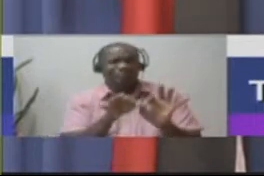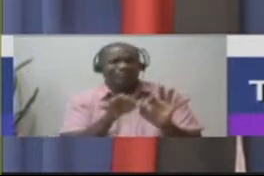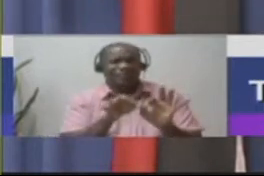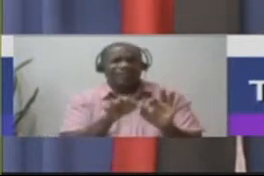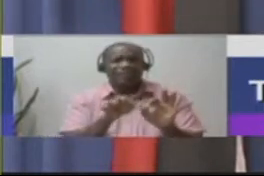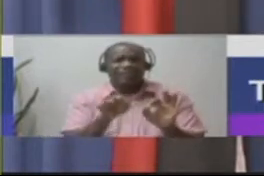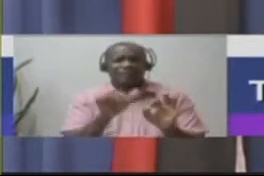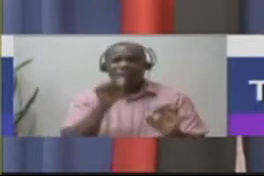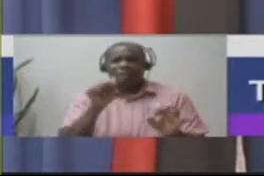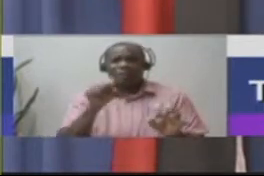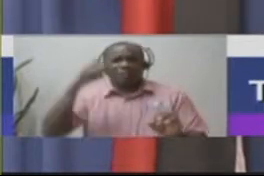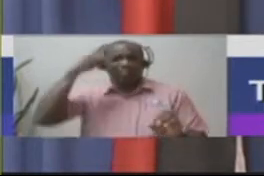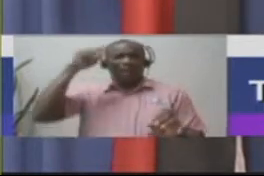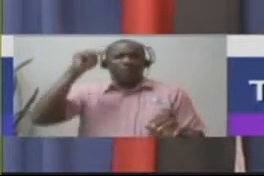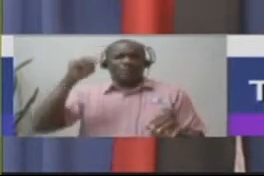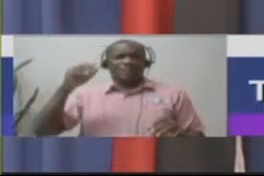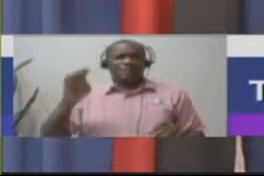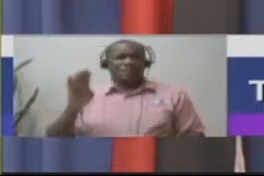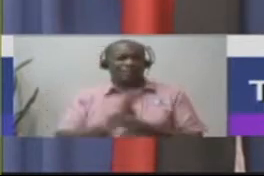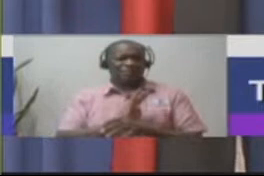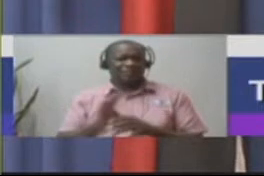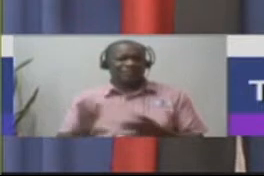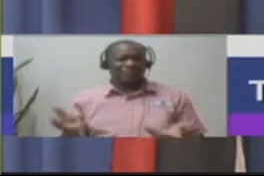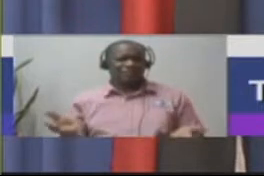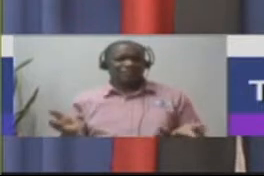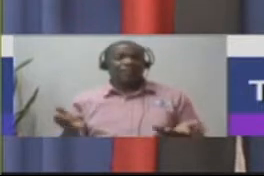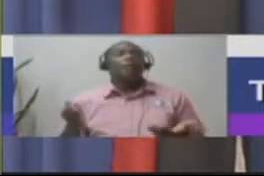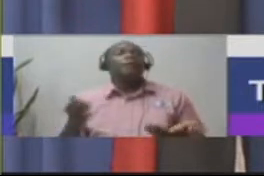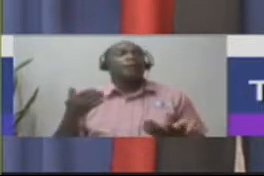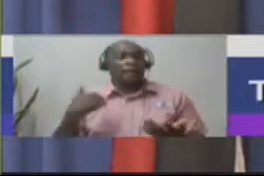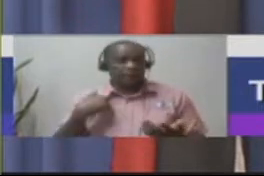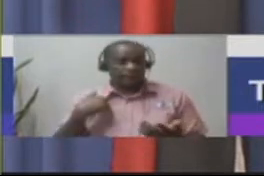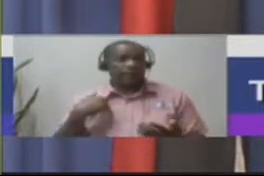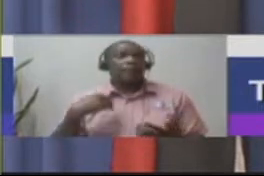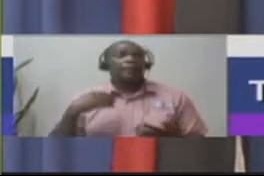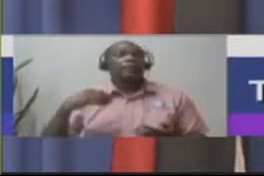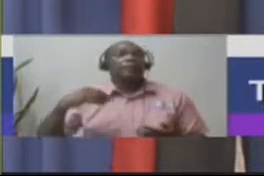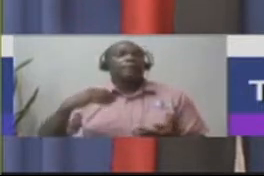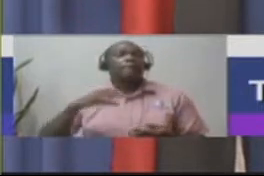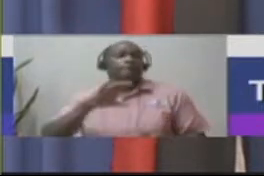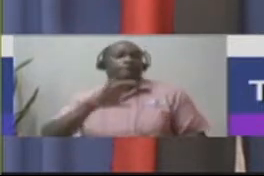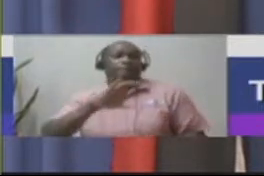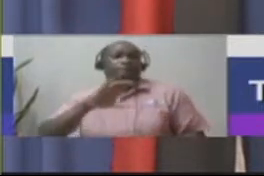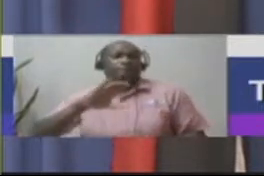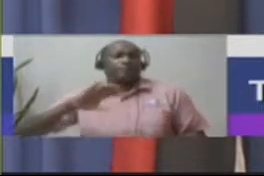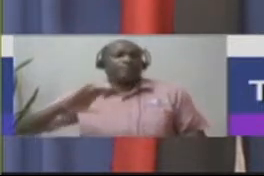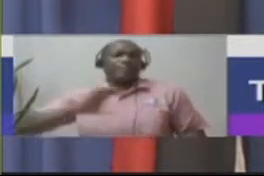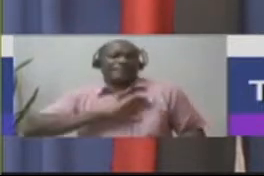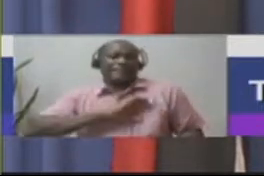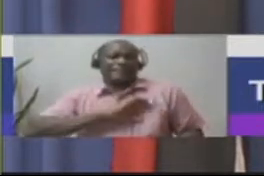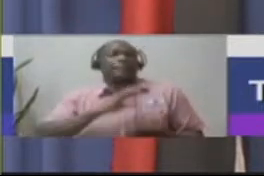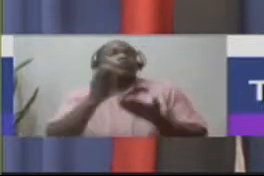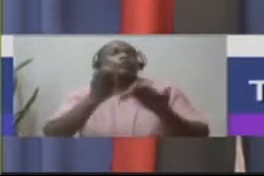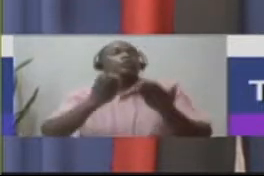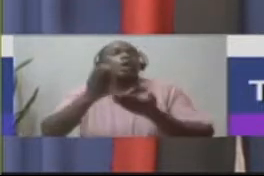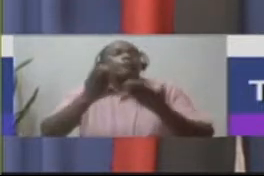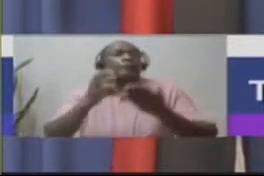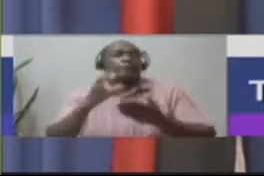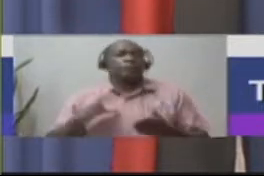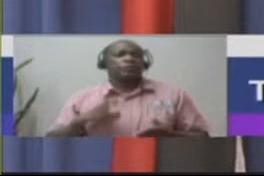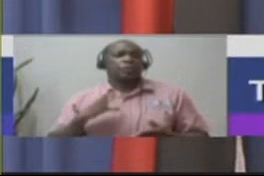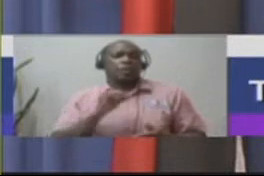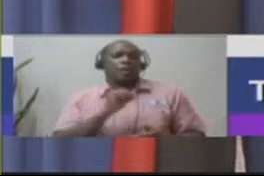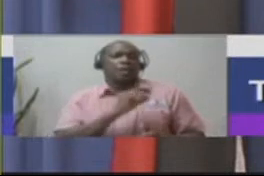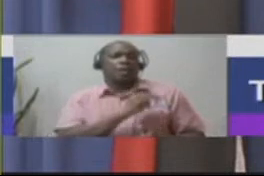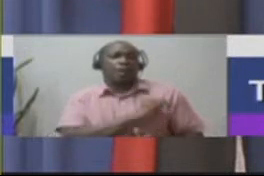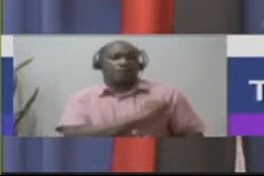performance, and I as Prime Minister will not attempt to do that for you today. And then the second question you ask